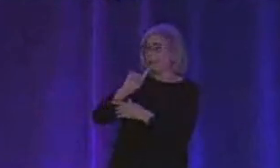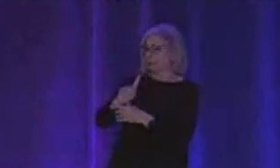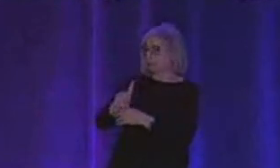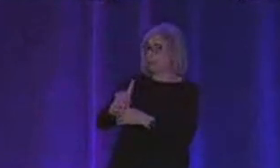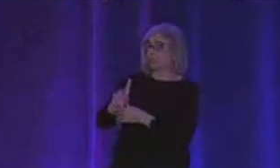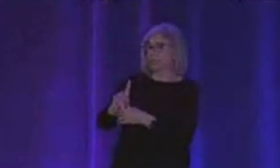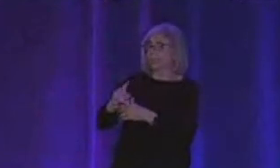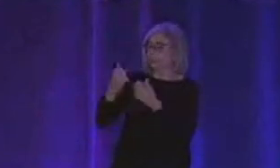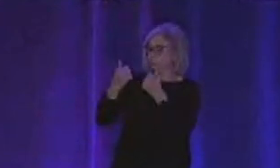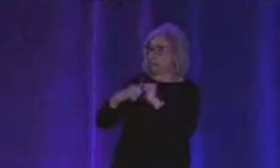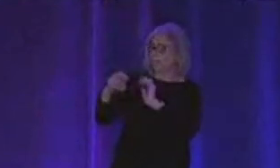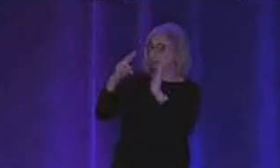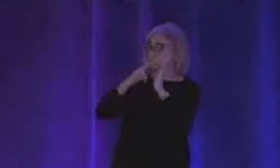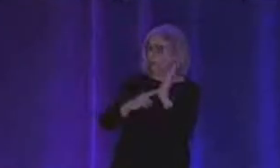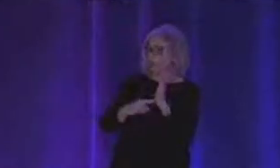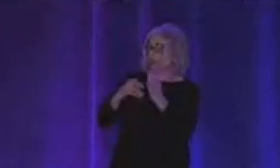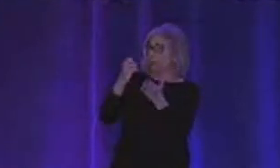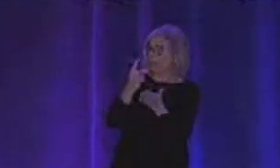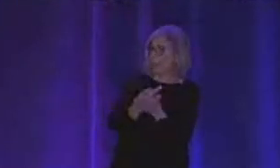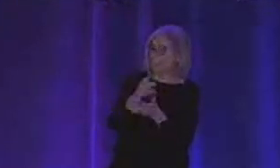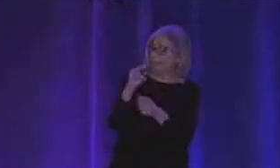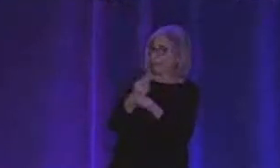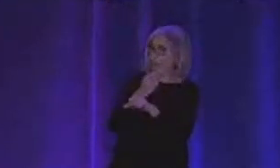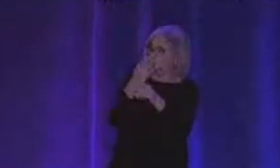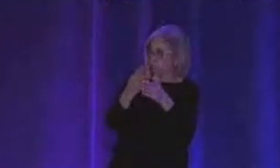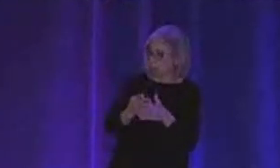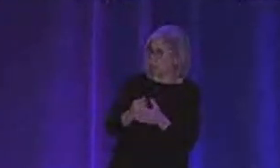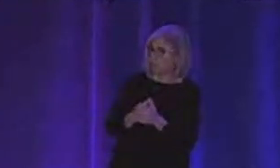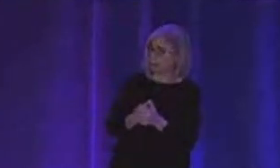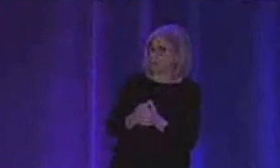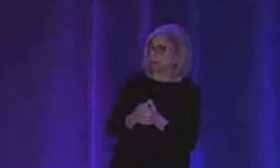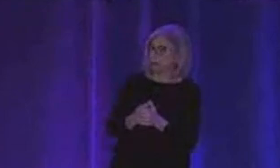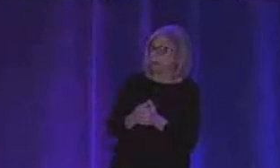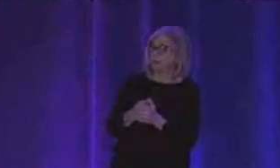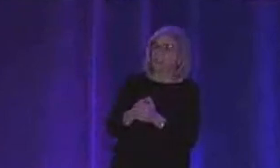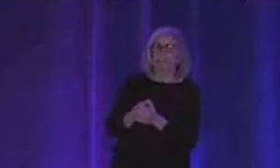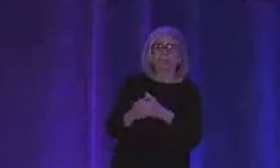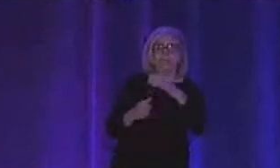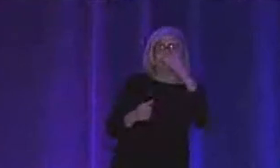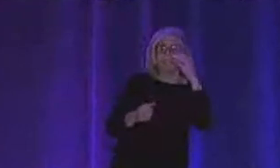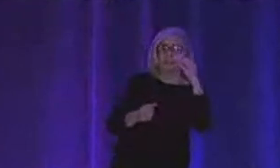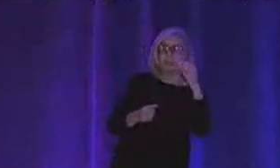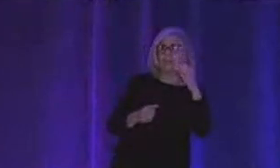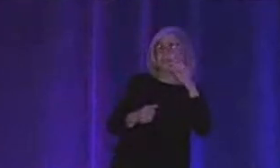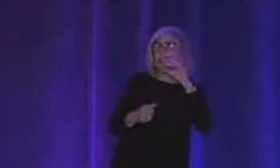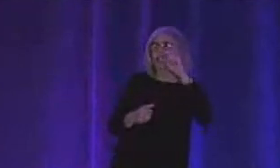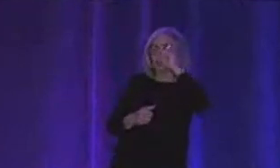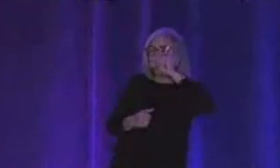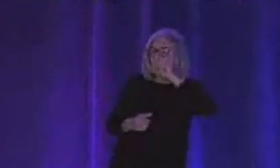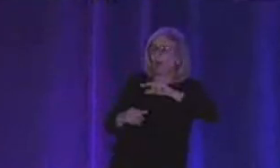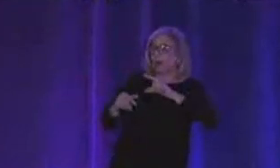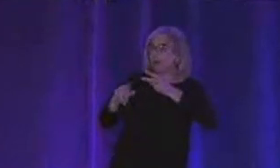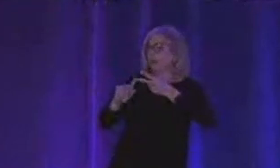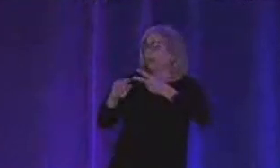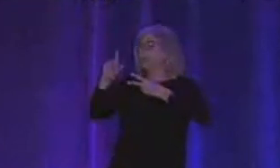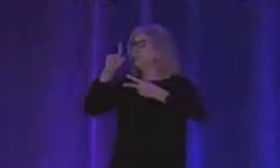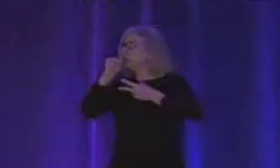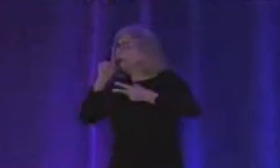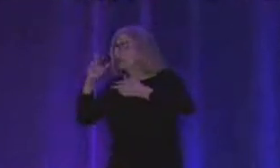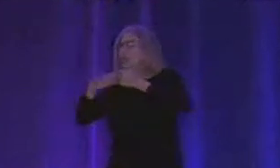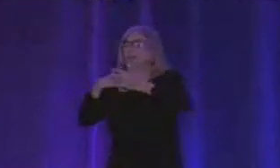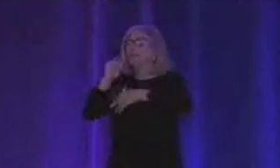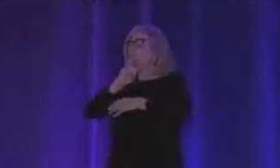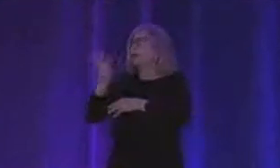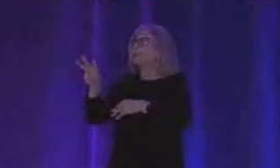to register and authenticate this user. So it could be Auth0, Google, Twitter, whatever